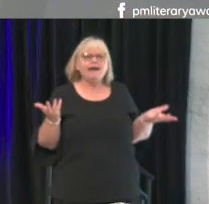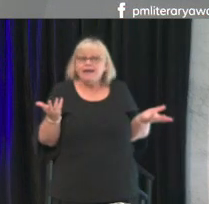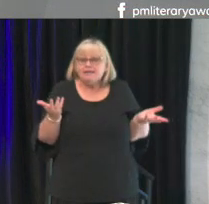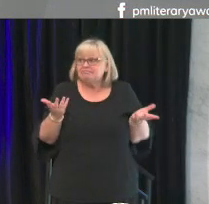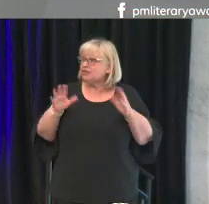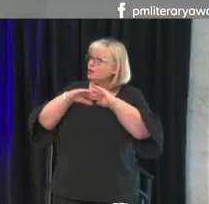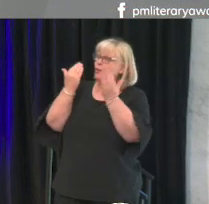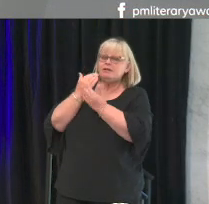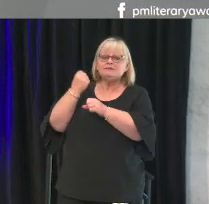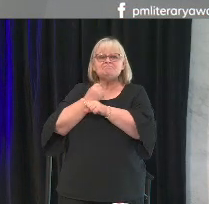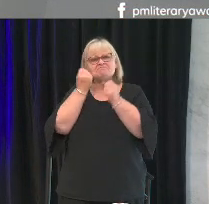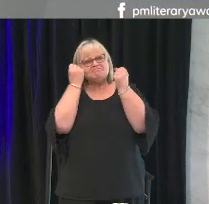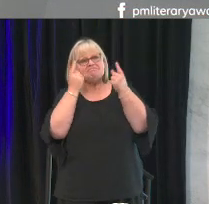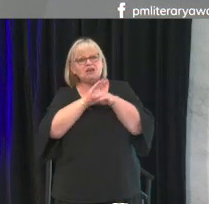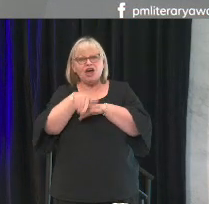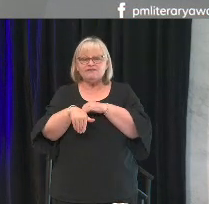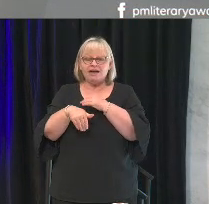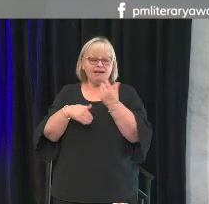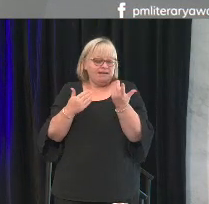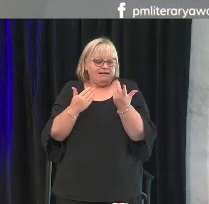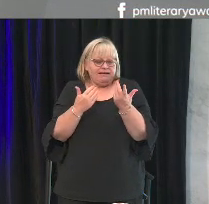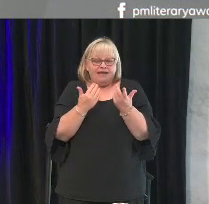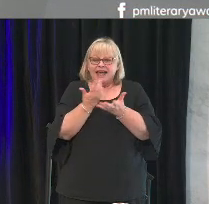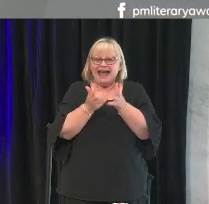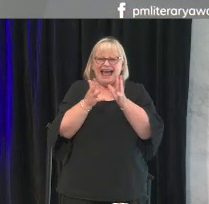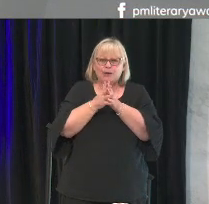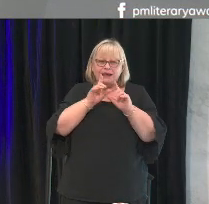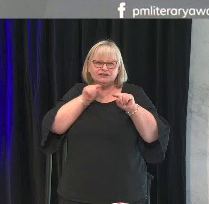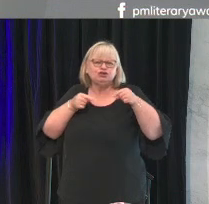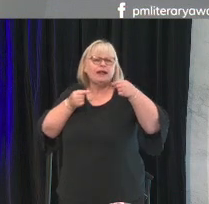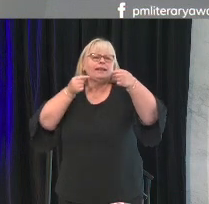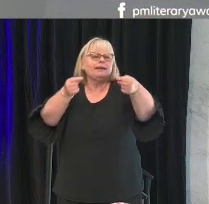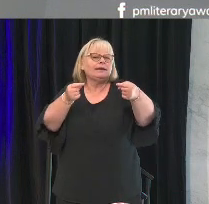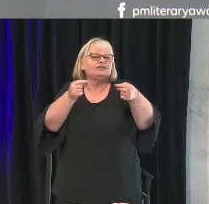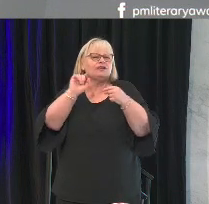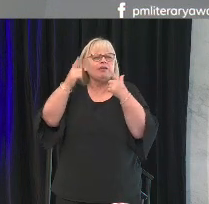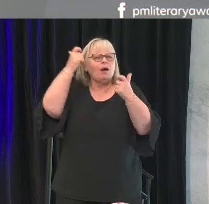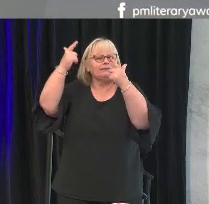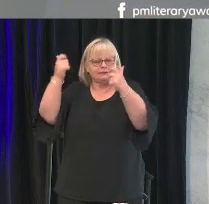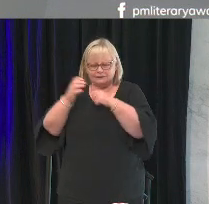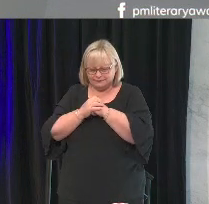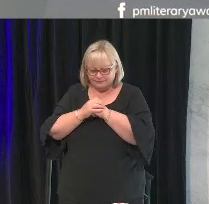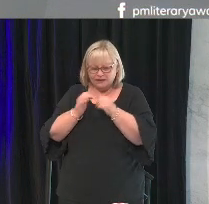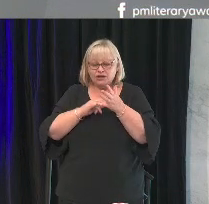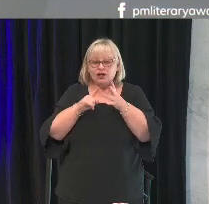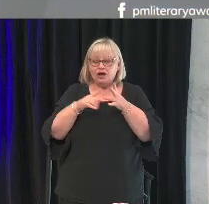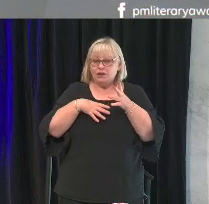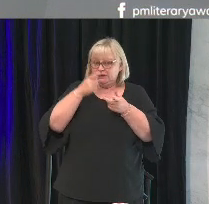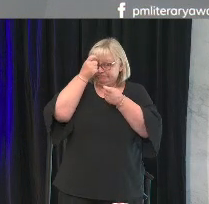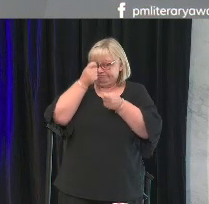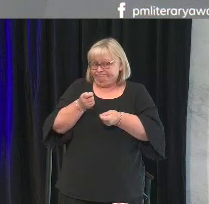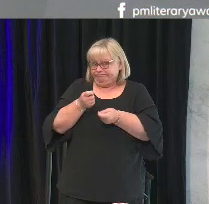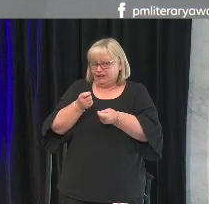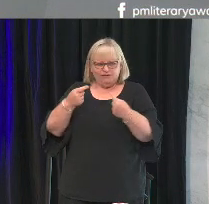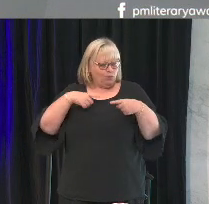world, both by confirming and challenging all of those things. I'd also like to acknowledge the significance of